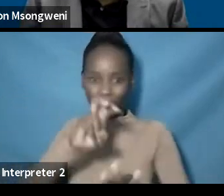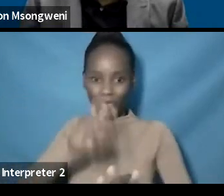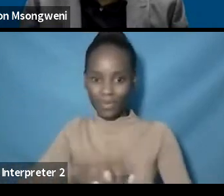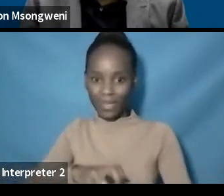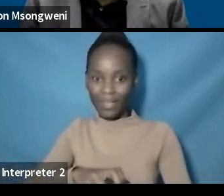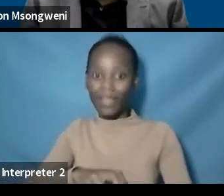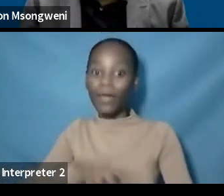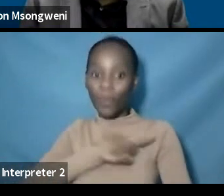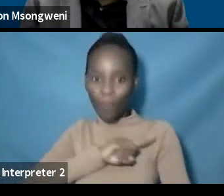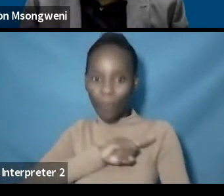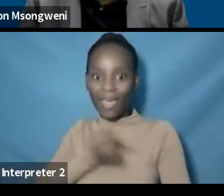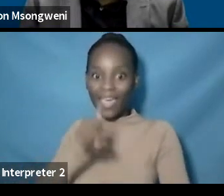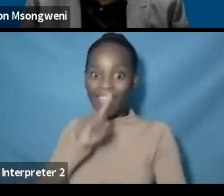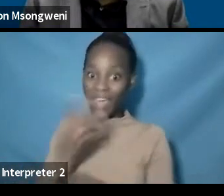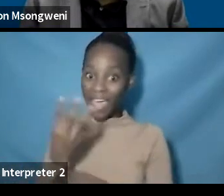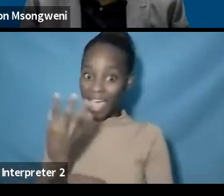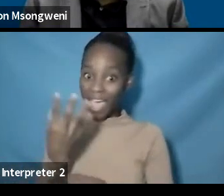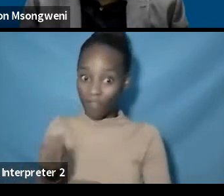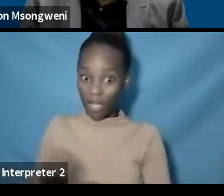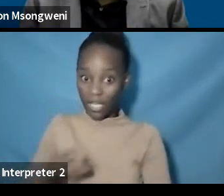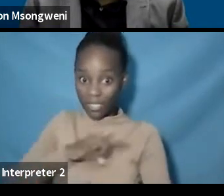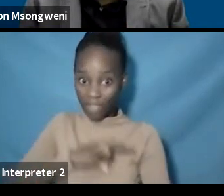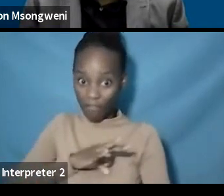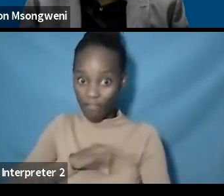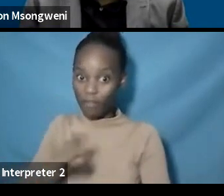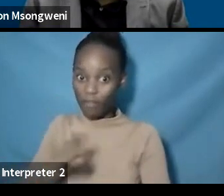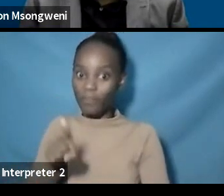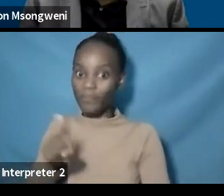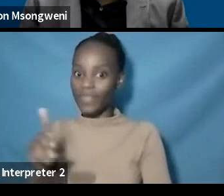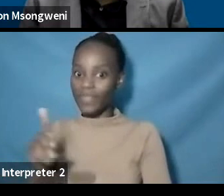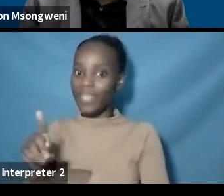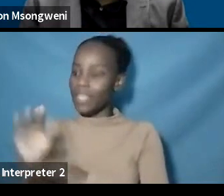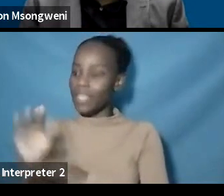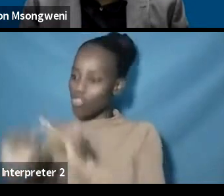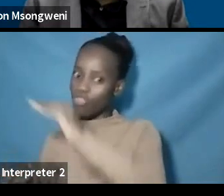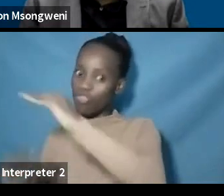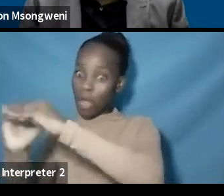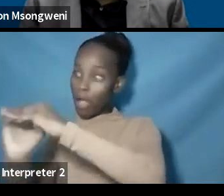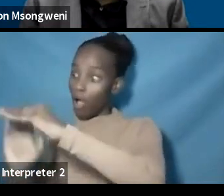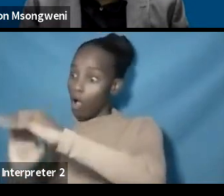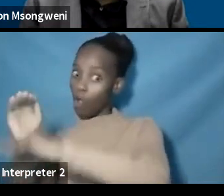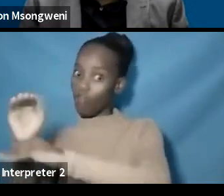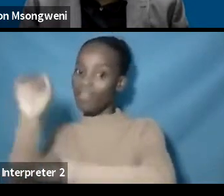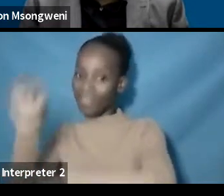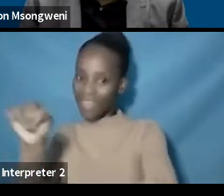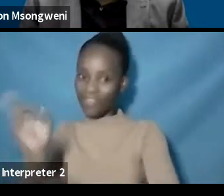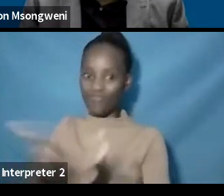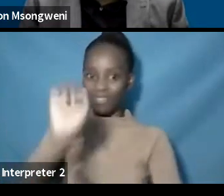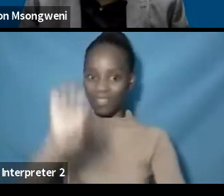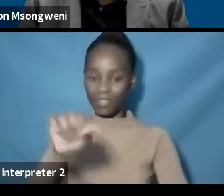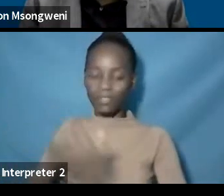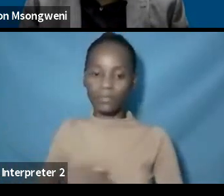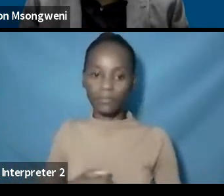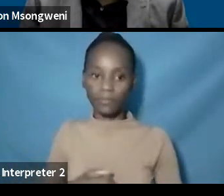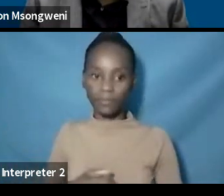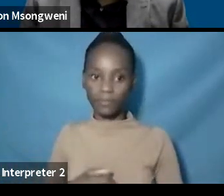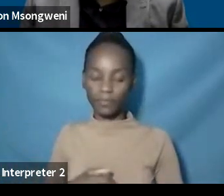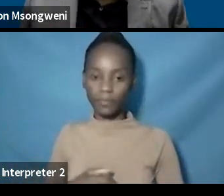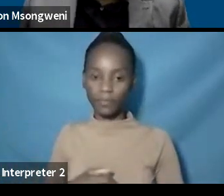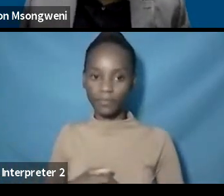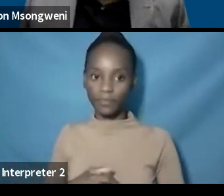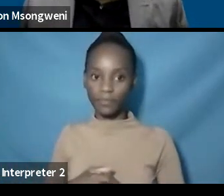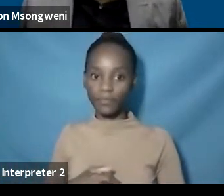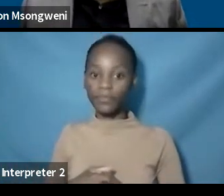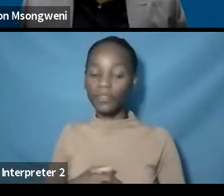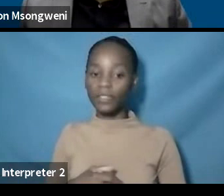with income which is above the threshold. So be on look at that. If you don't know how to do it, you can